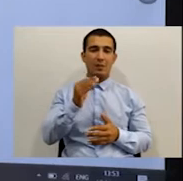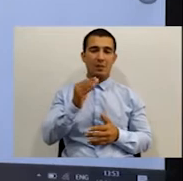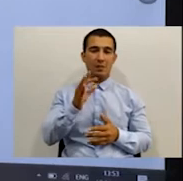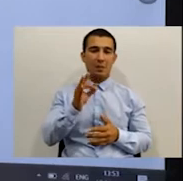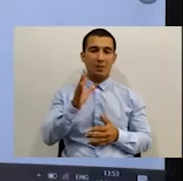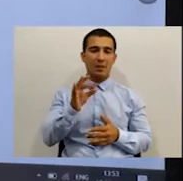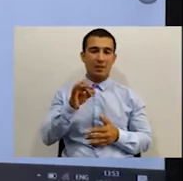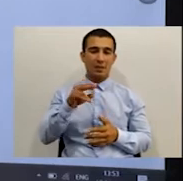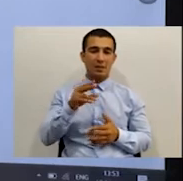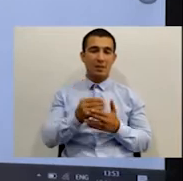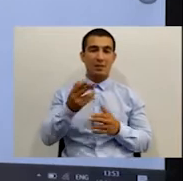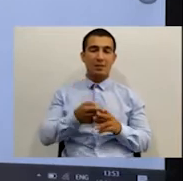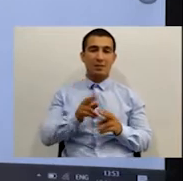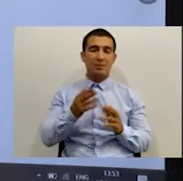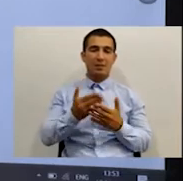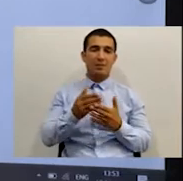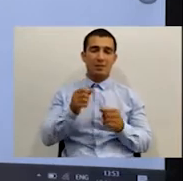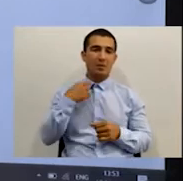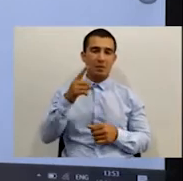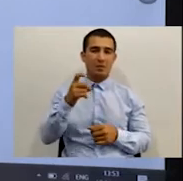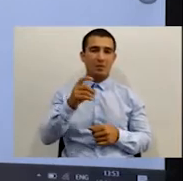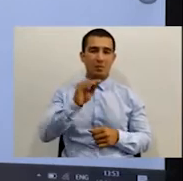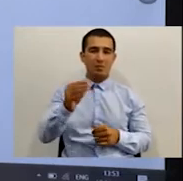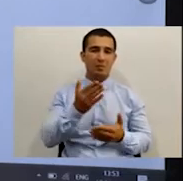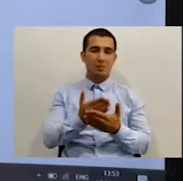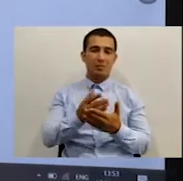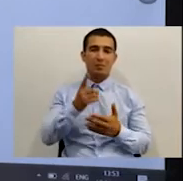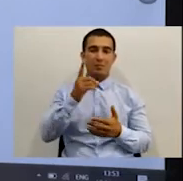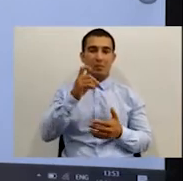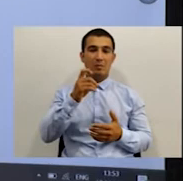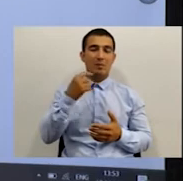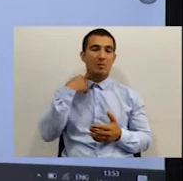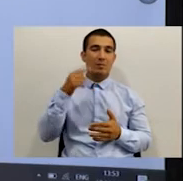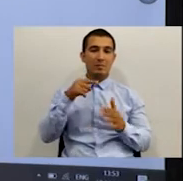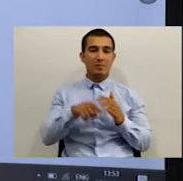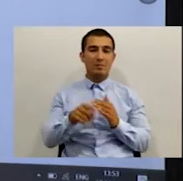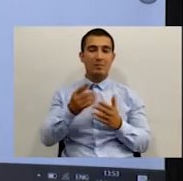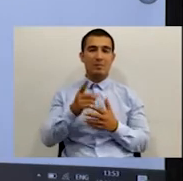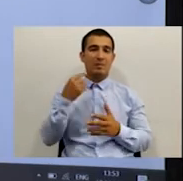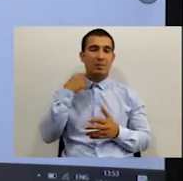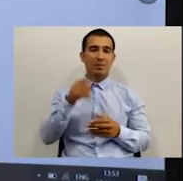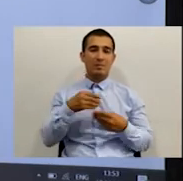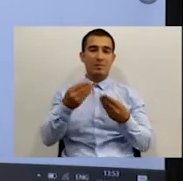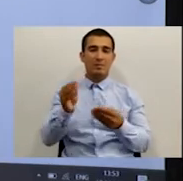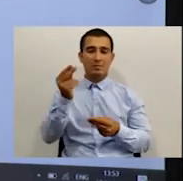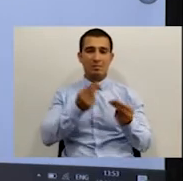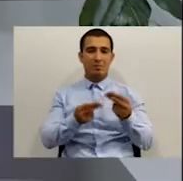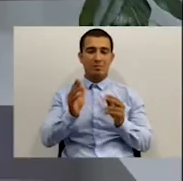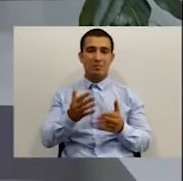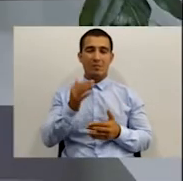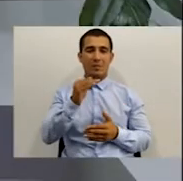qancha masofa chizmoqchimiz, o'shani yozamiz. Misol uchun 100 deb yozadigan bo'lsam, 100 pikselga chizib